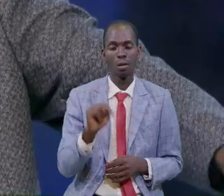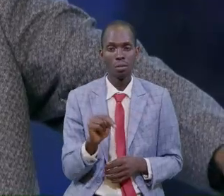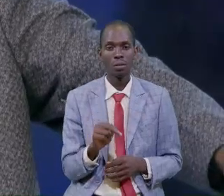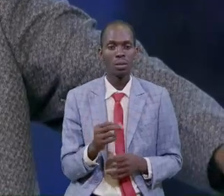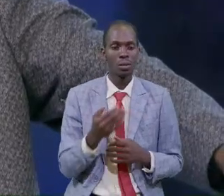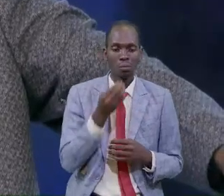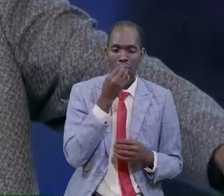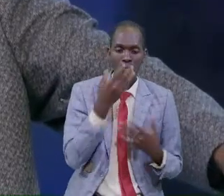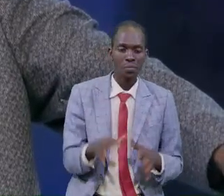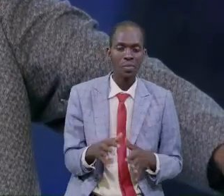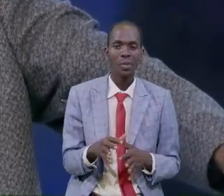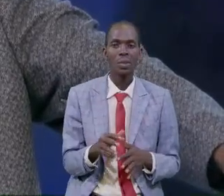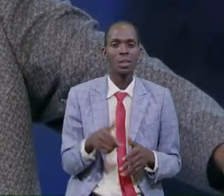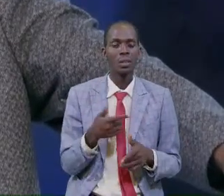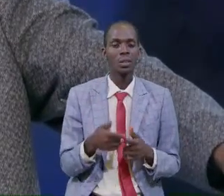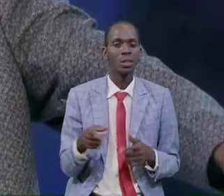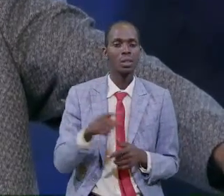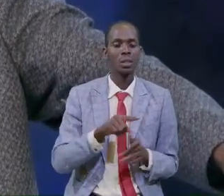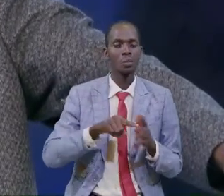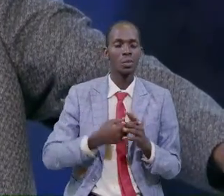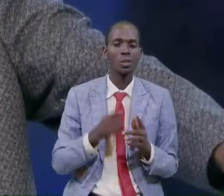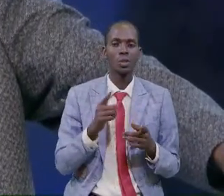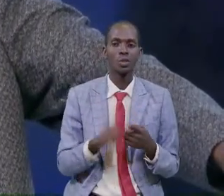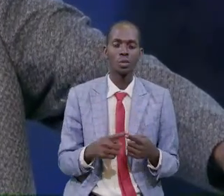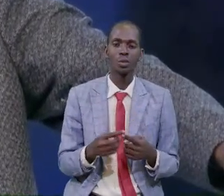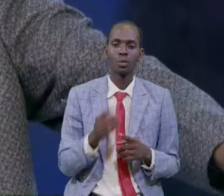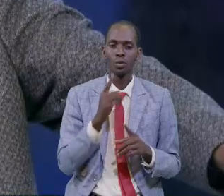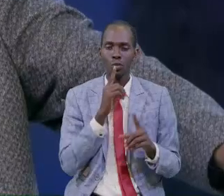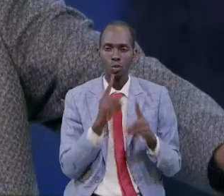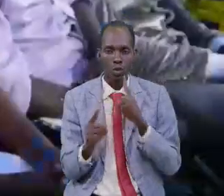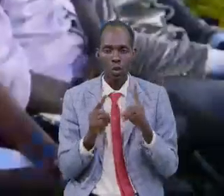now began to chew Moses, their leader.